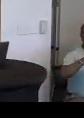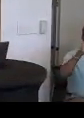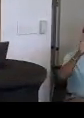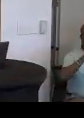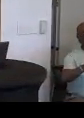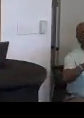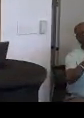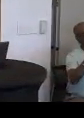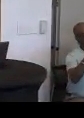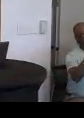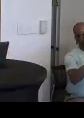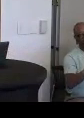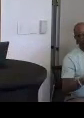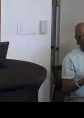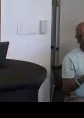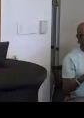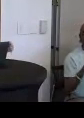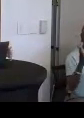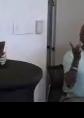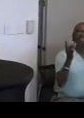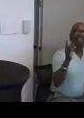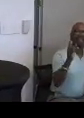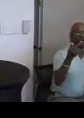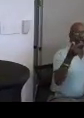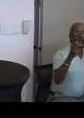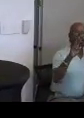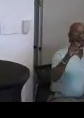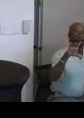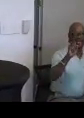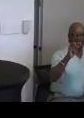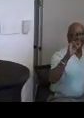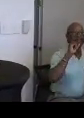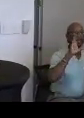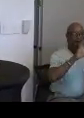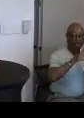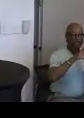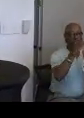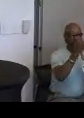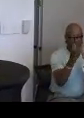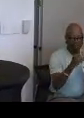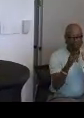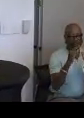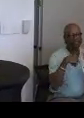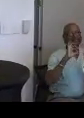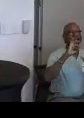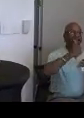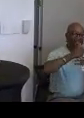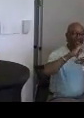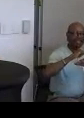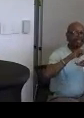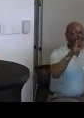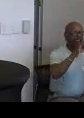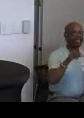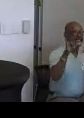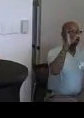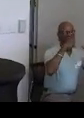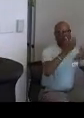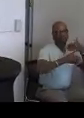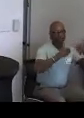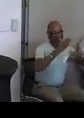designer of tactile graphics and images. She's developed our design standards and